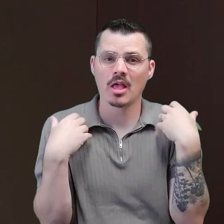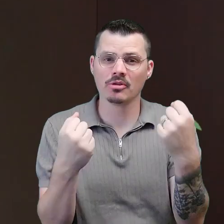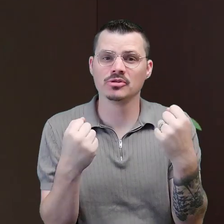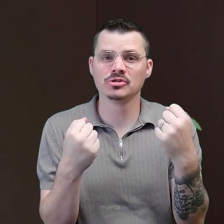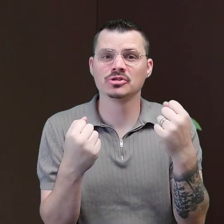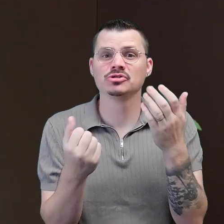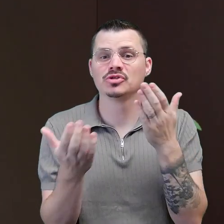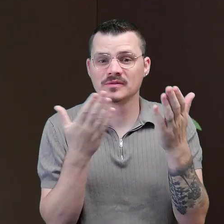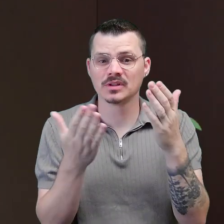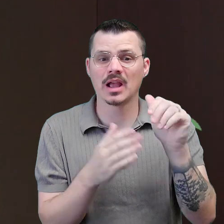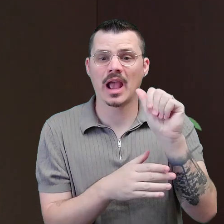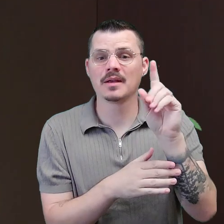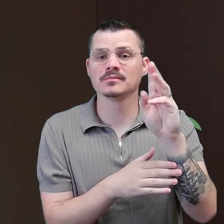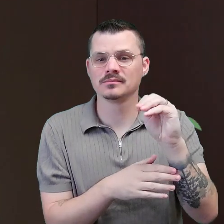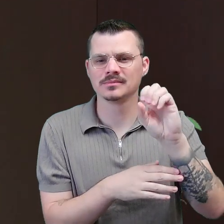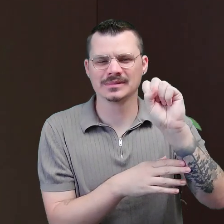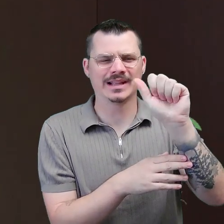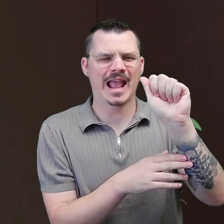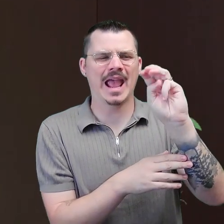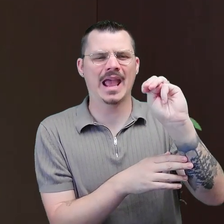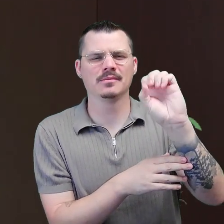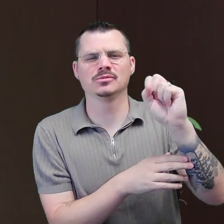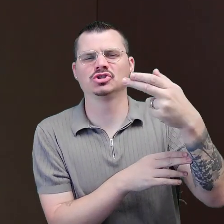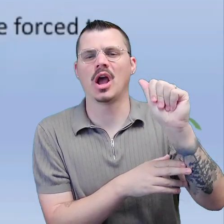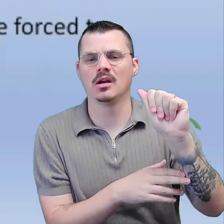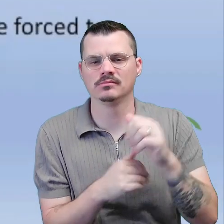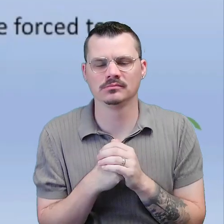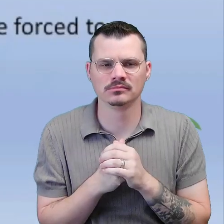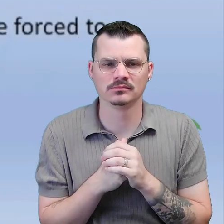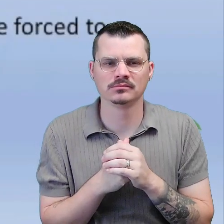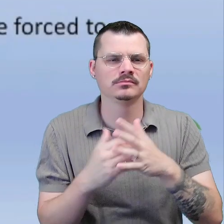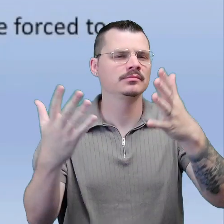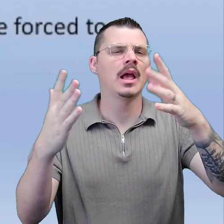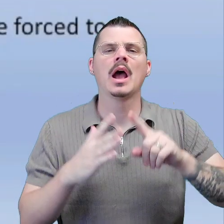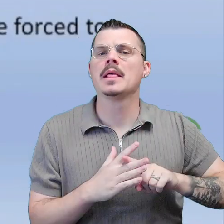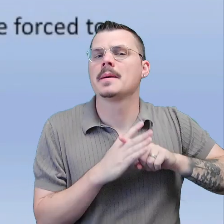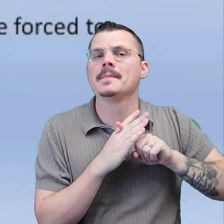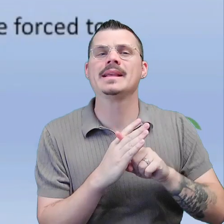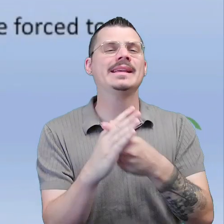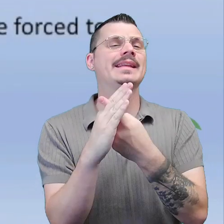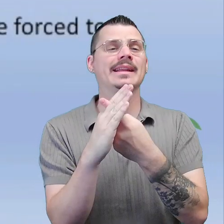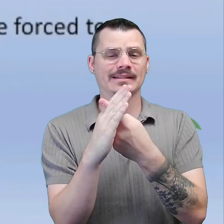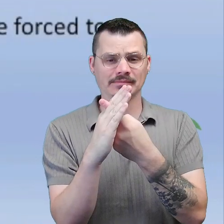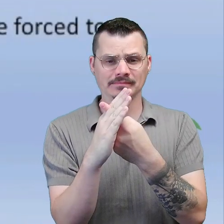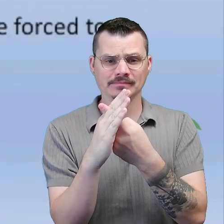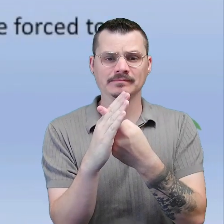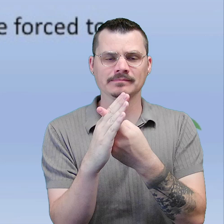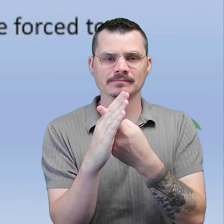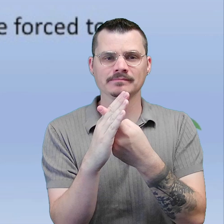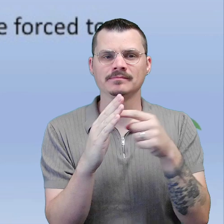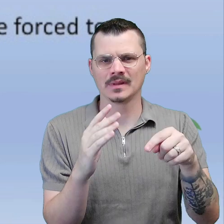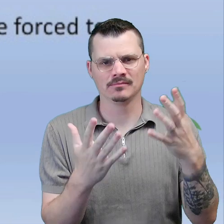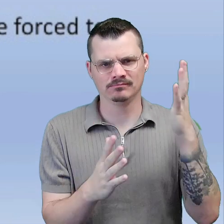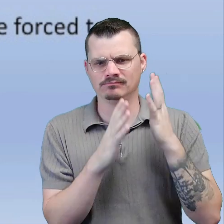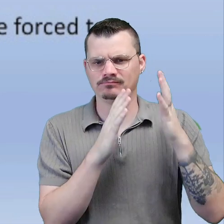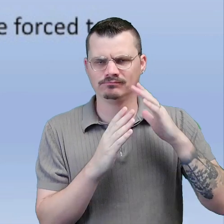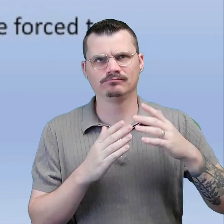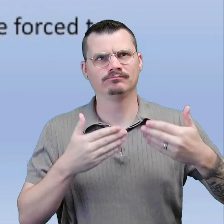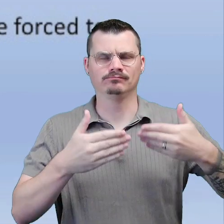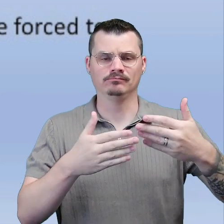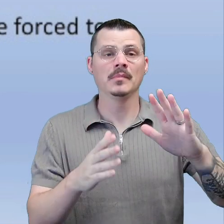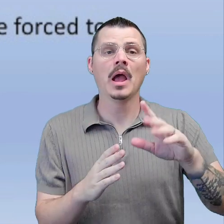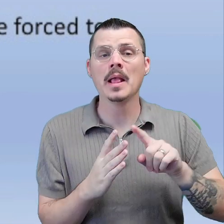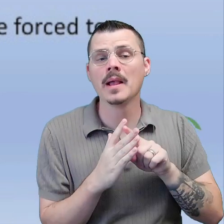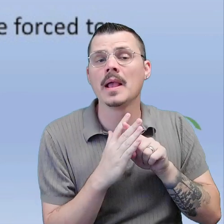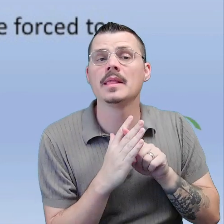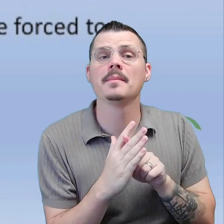Services Administration, also called SAMHSA. In the beginning, this is the business as usual.